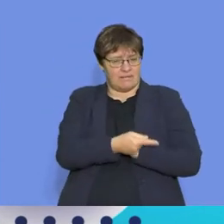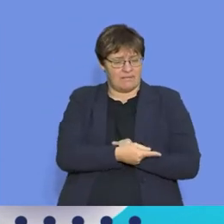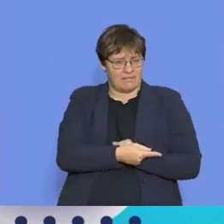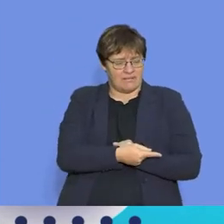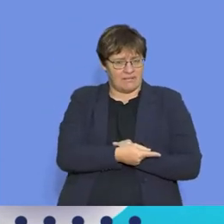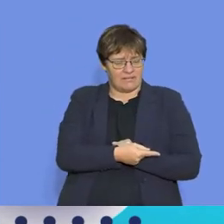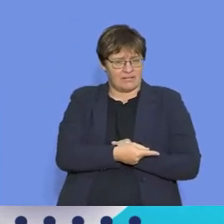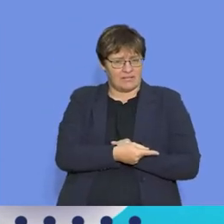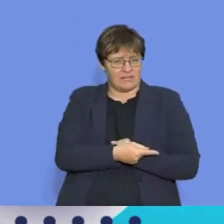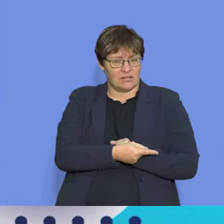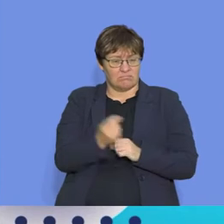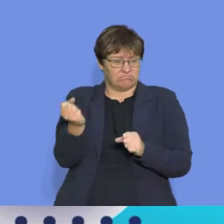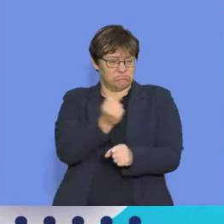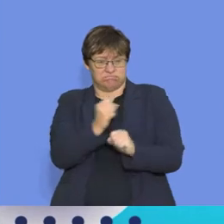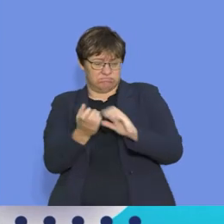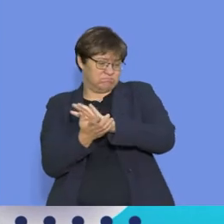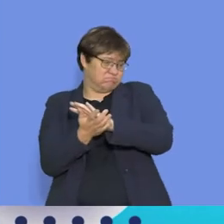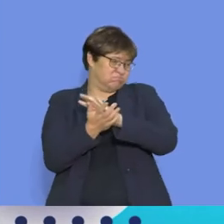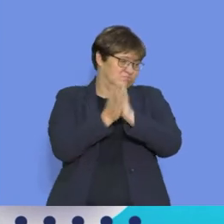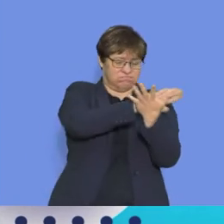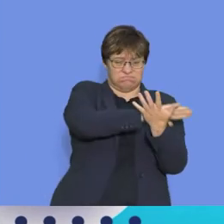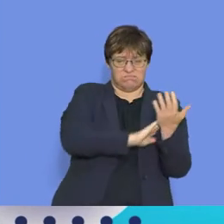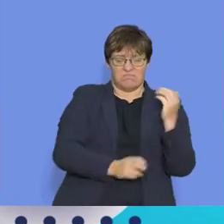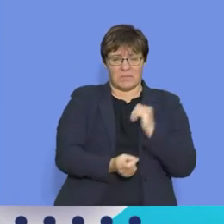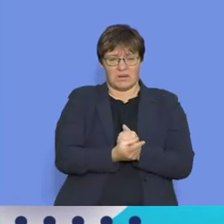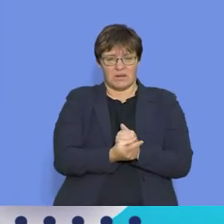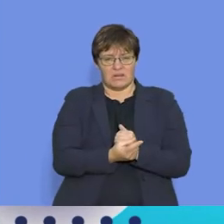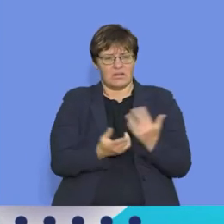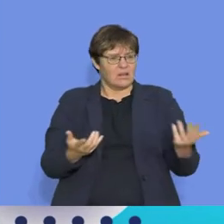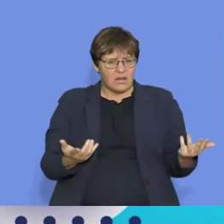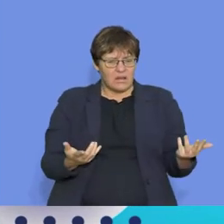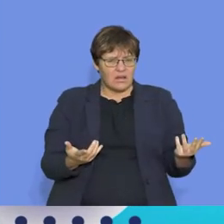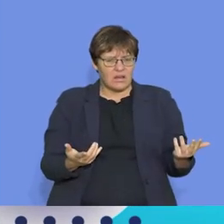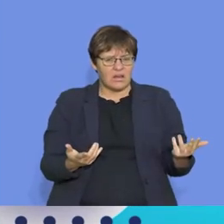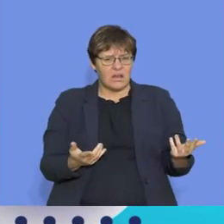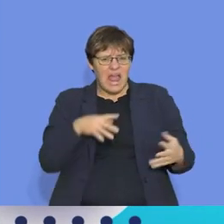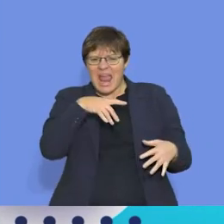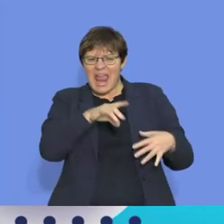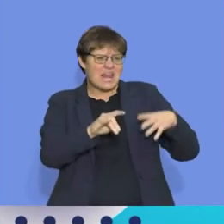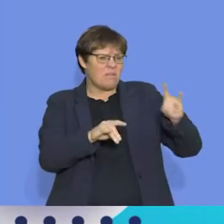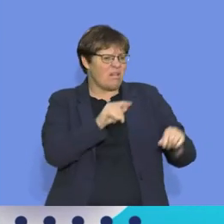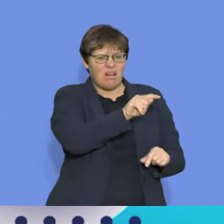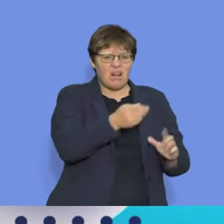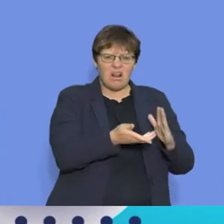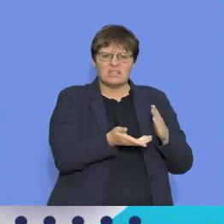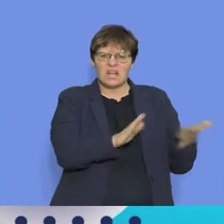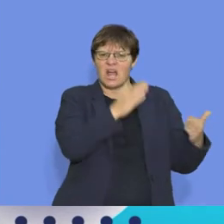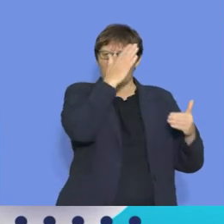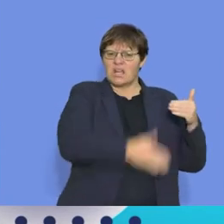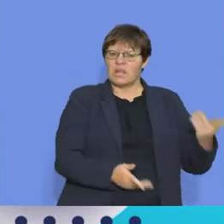Earth, causing such huge disruption? And how could it actually lead to animals becoming